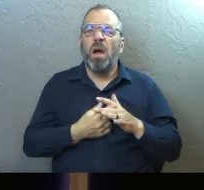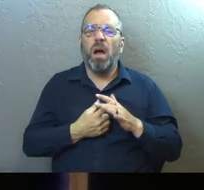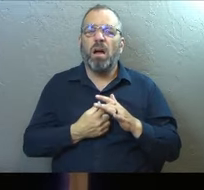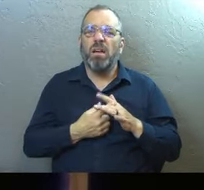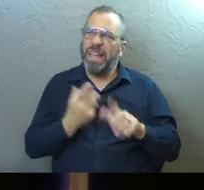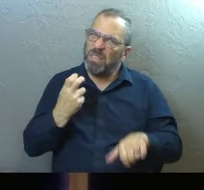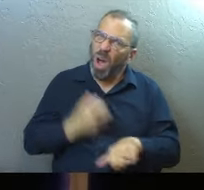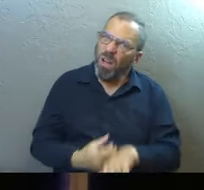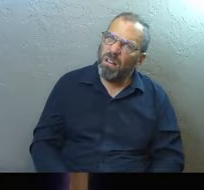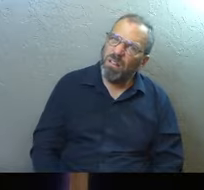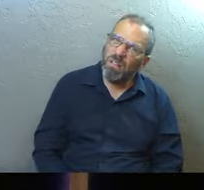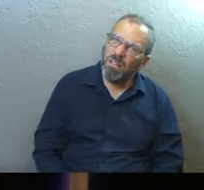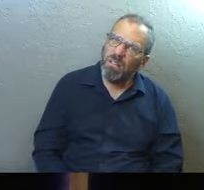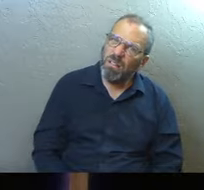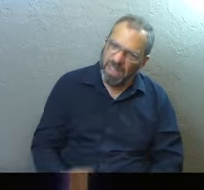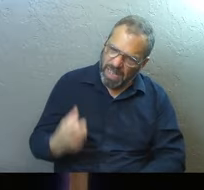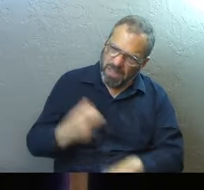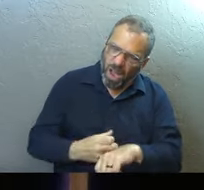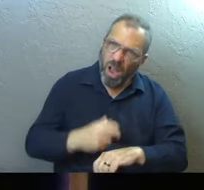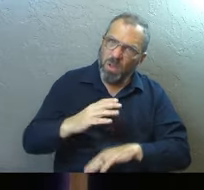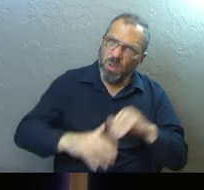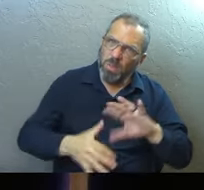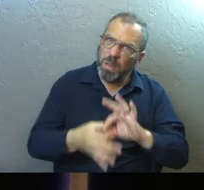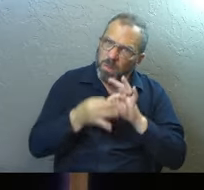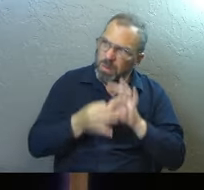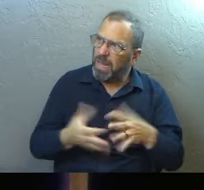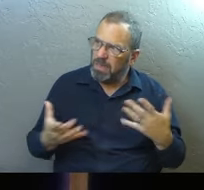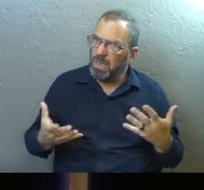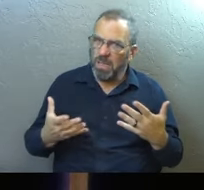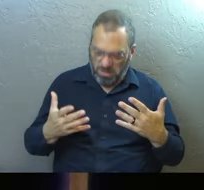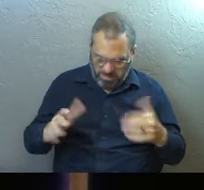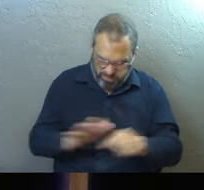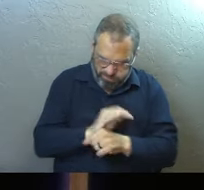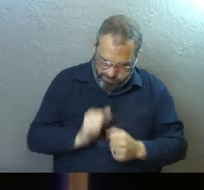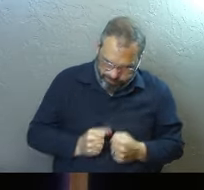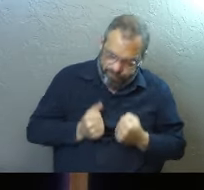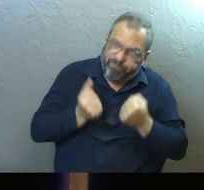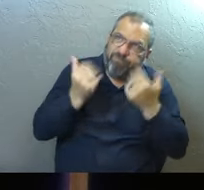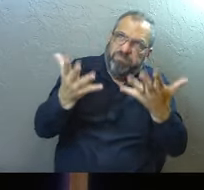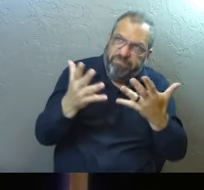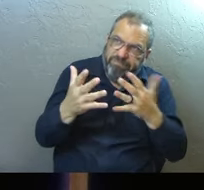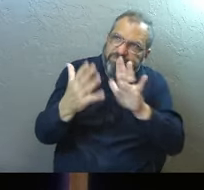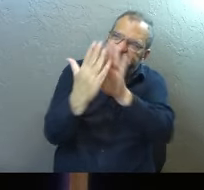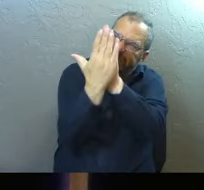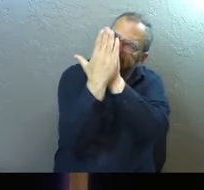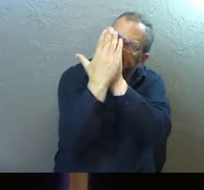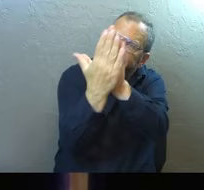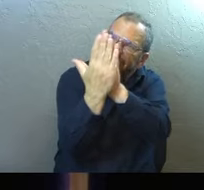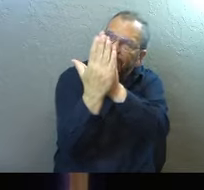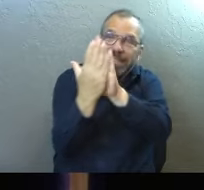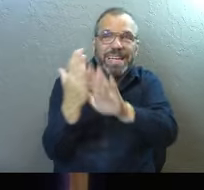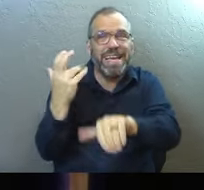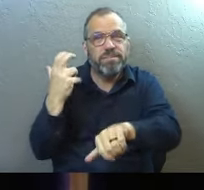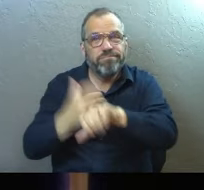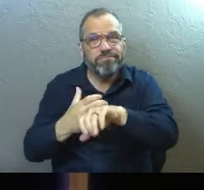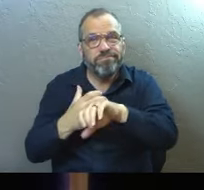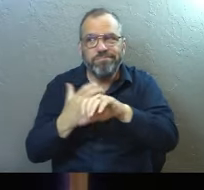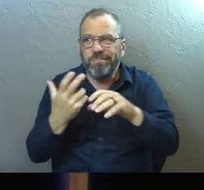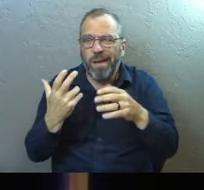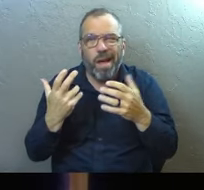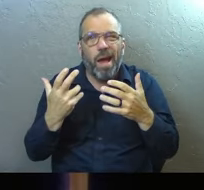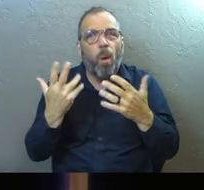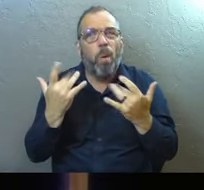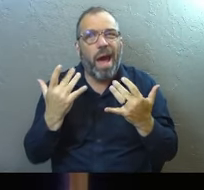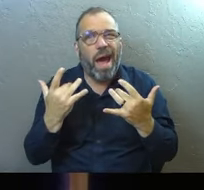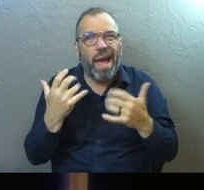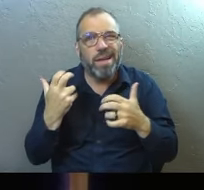this is difficult to build relationship, to turn yourself over to God, to be close with him. It's difficult, and it's